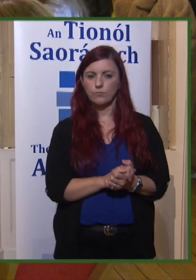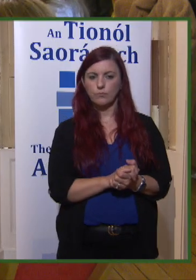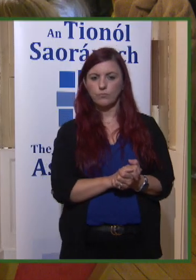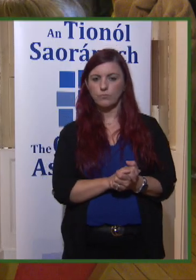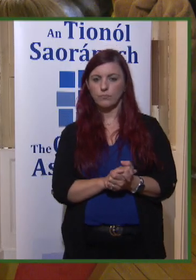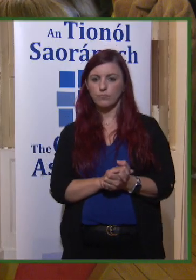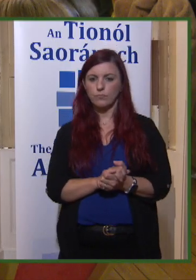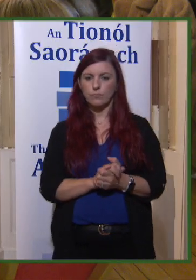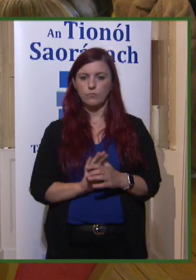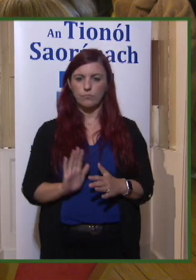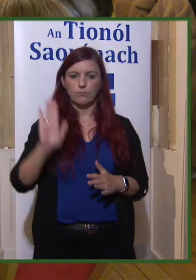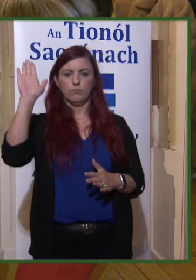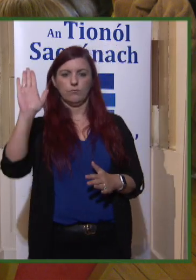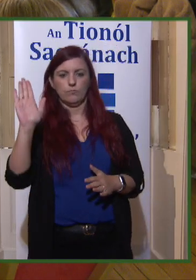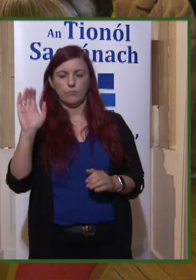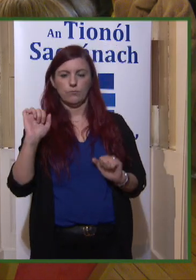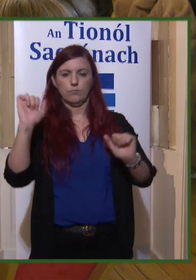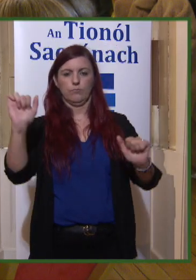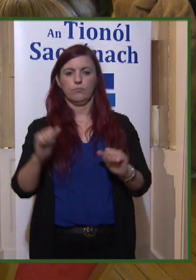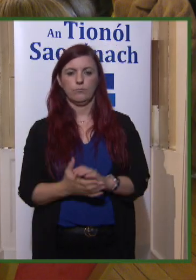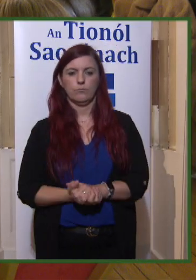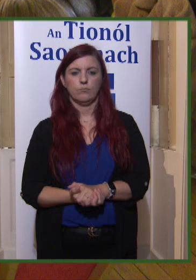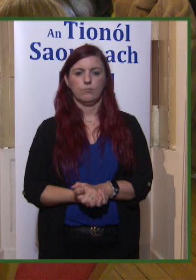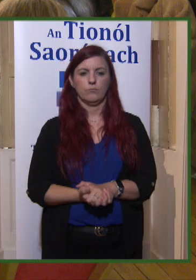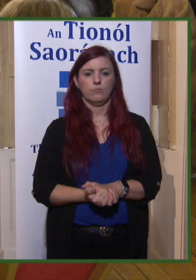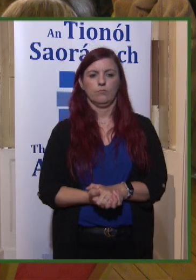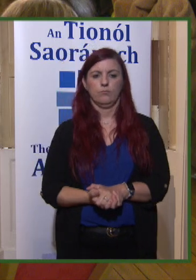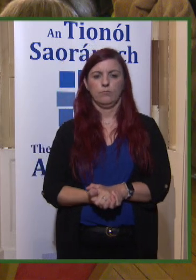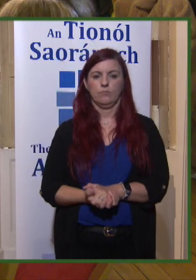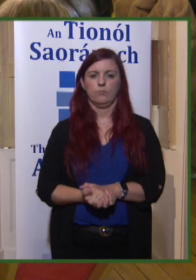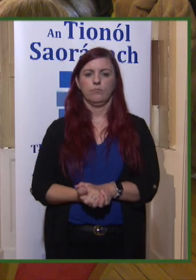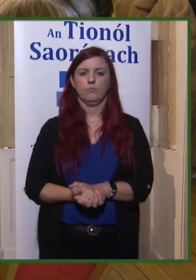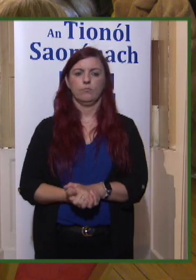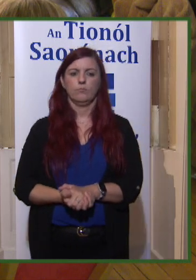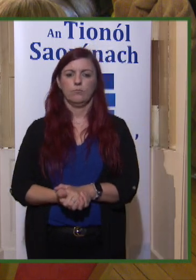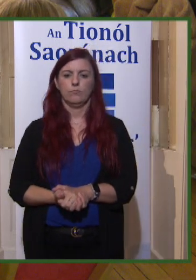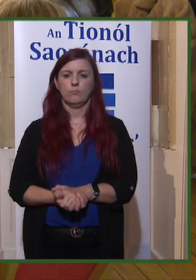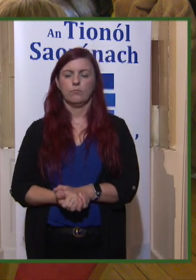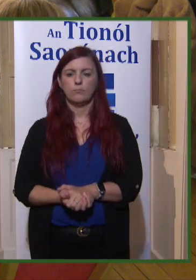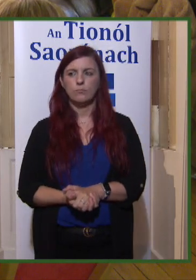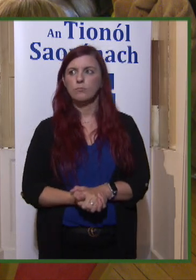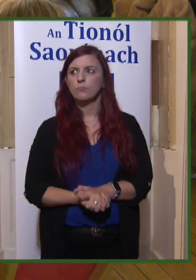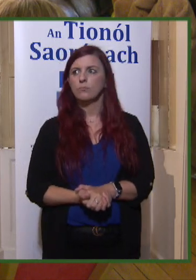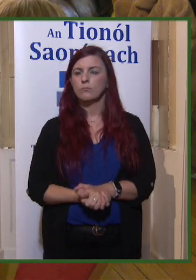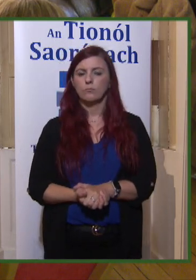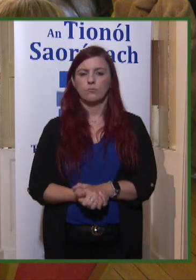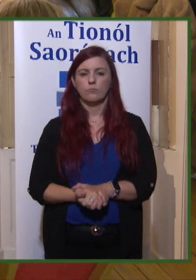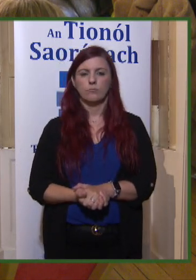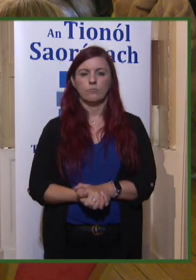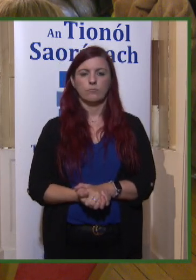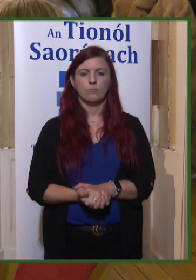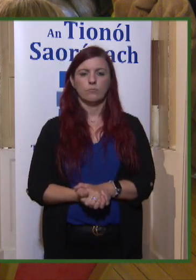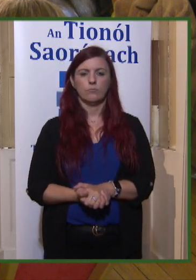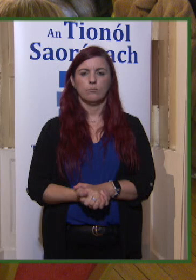amendment. That's to be inserted. To agree with, to support Paul's amendment, or the amendment that Paul has been made by Paul. Okay, 1, 2, 3,